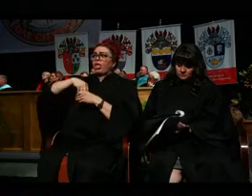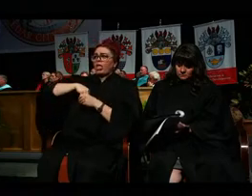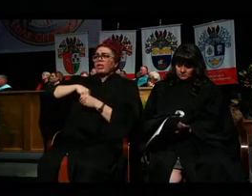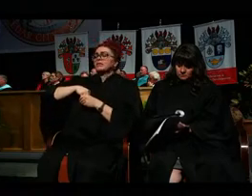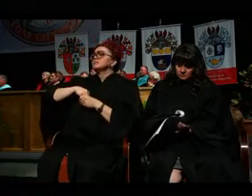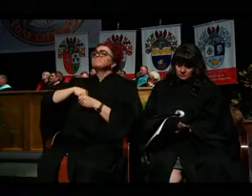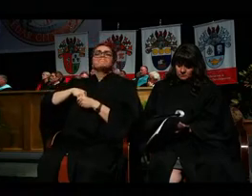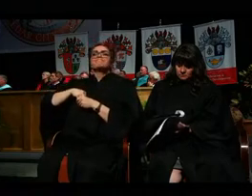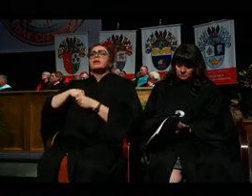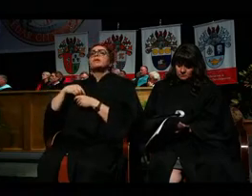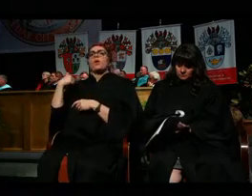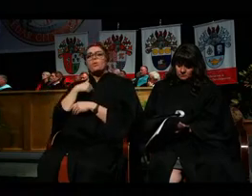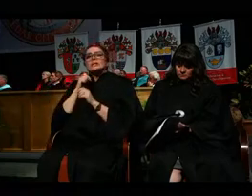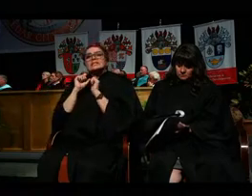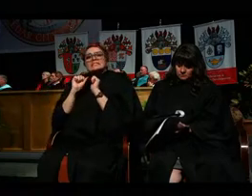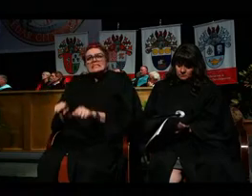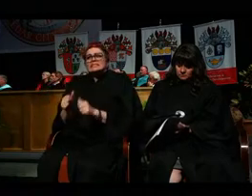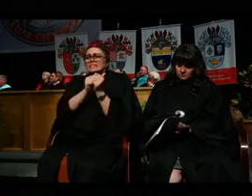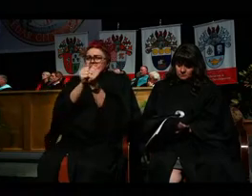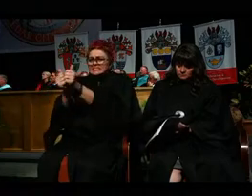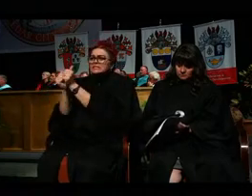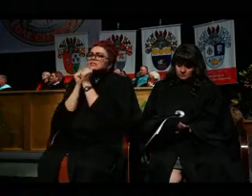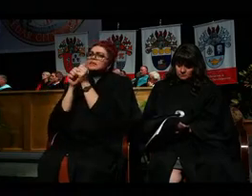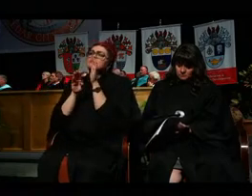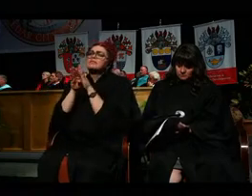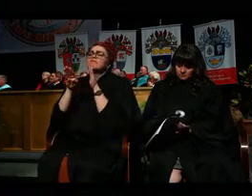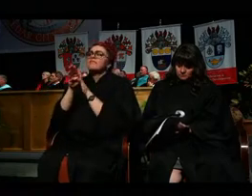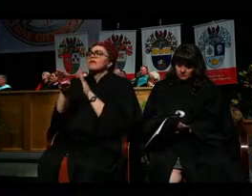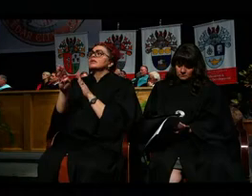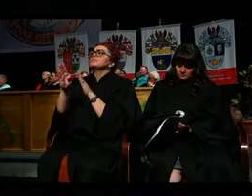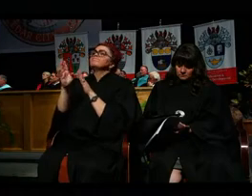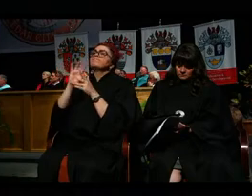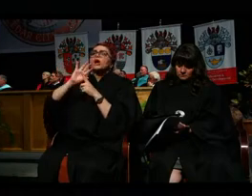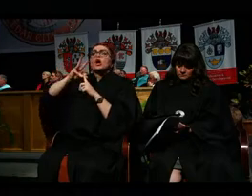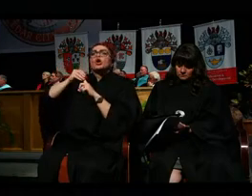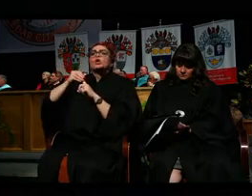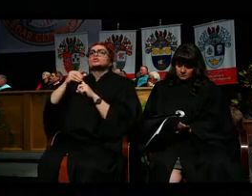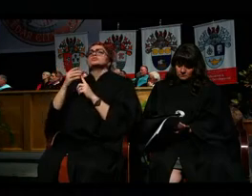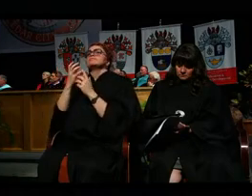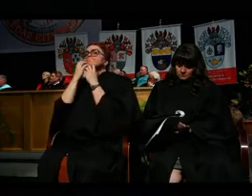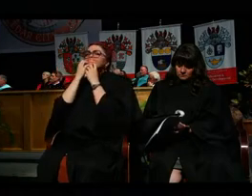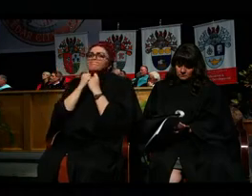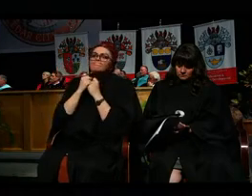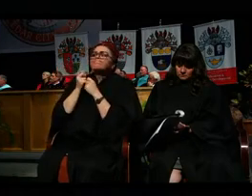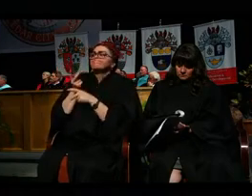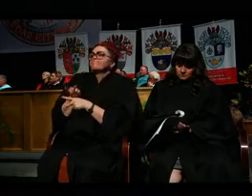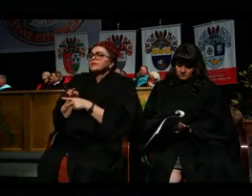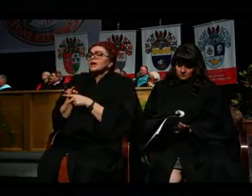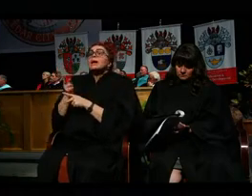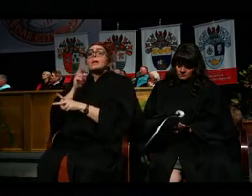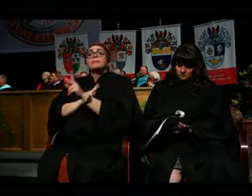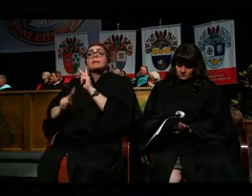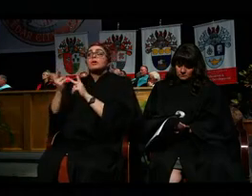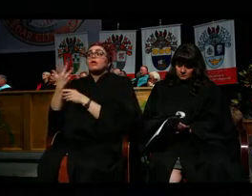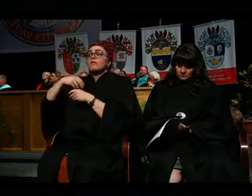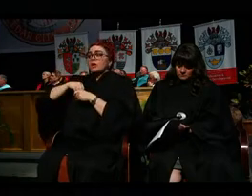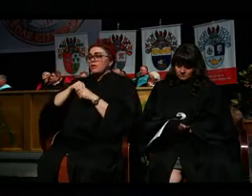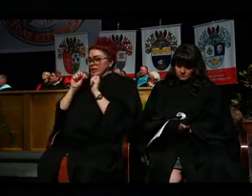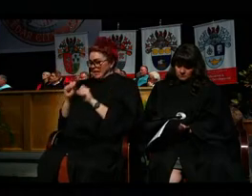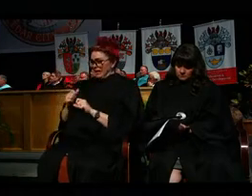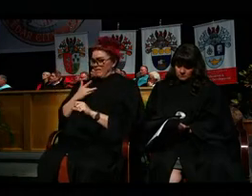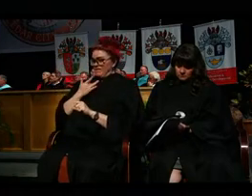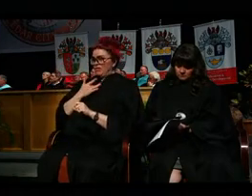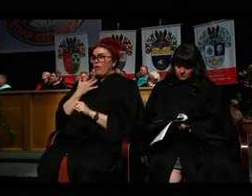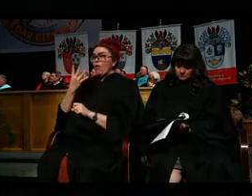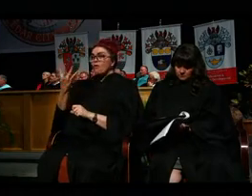cultivate a culture of caring and belonging where members of our T-Bird family experience four powerful words. I want each of you to